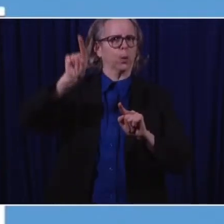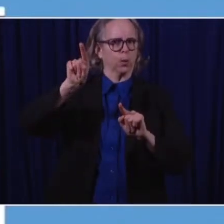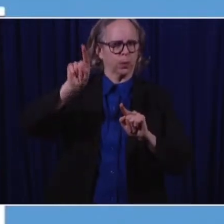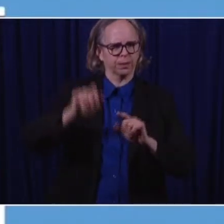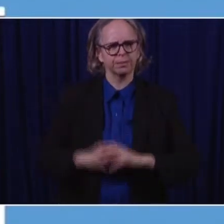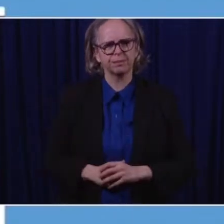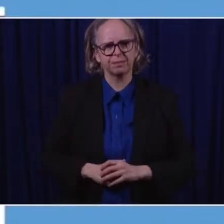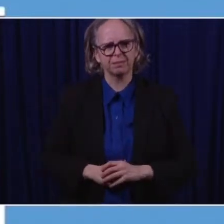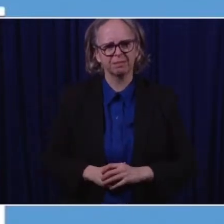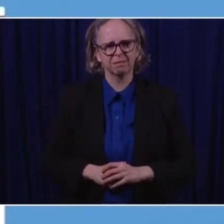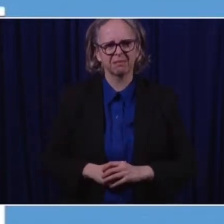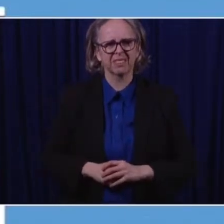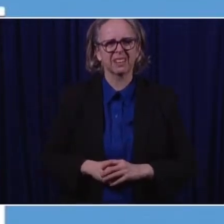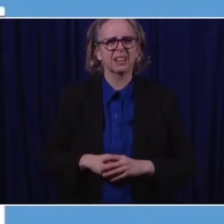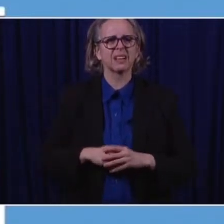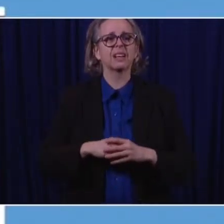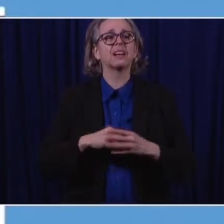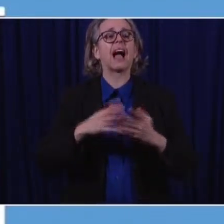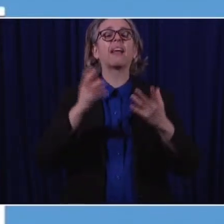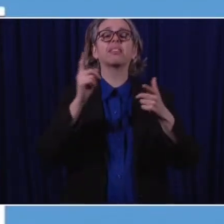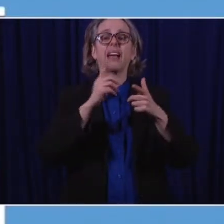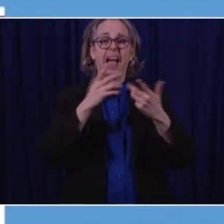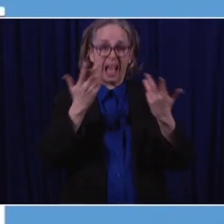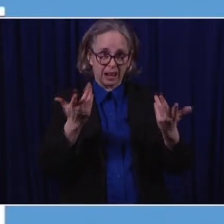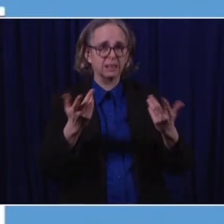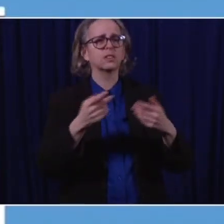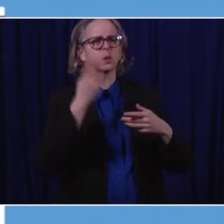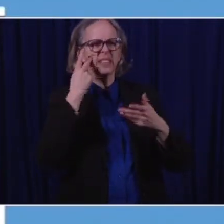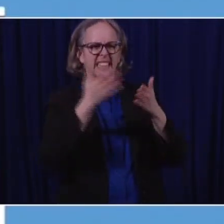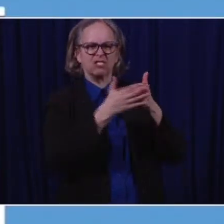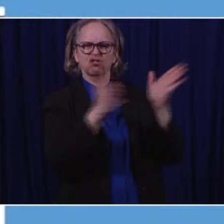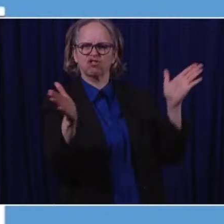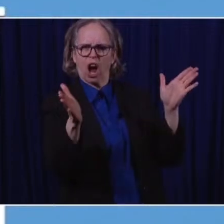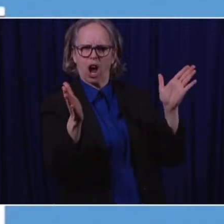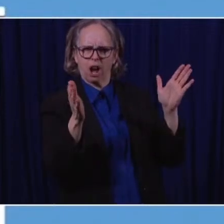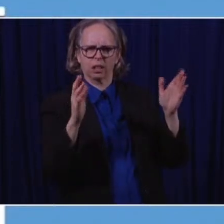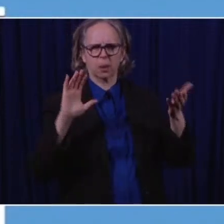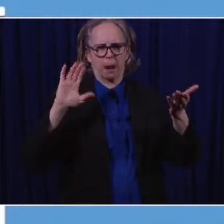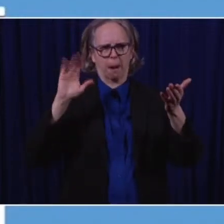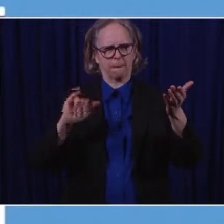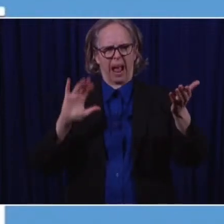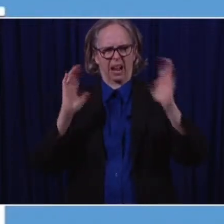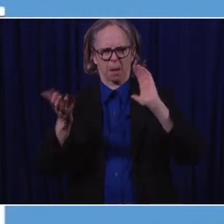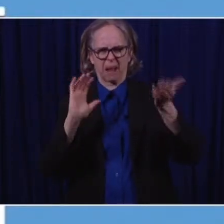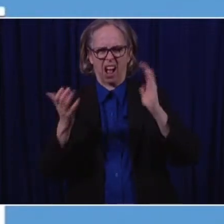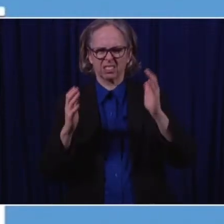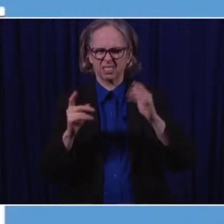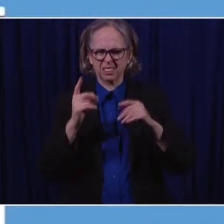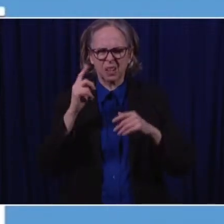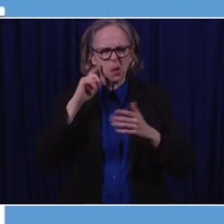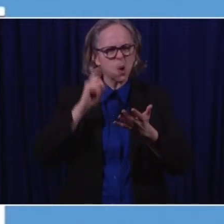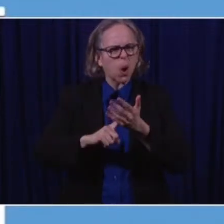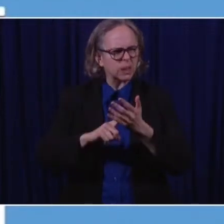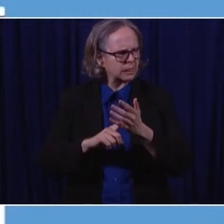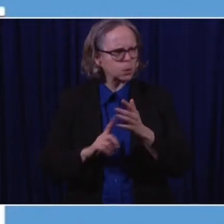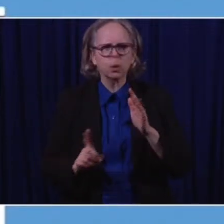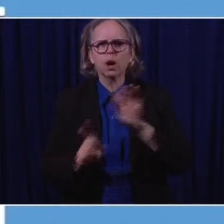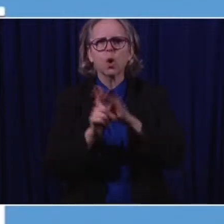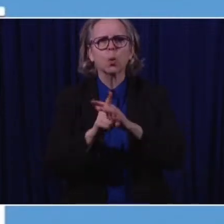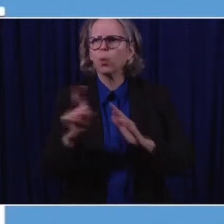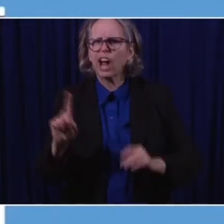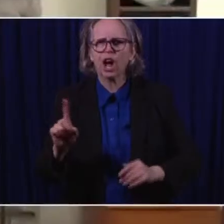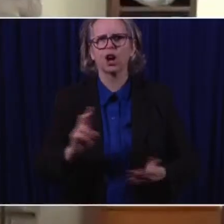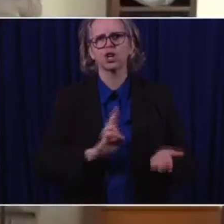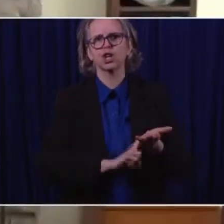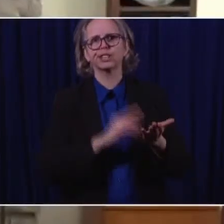state that we have, and then the number of cases that week in the nursing homes. And so what you can see is a rather dramatic